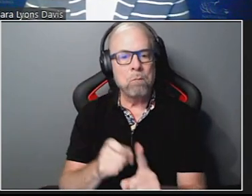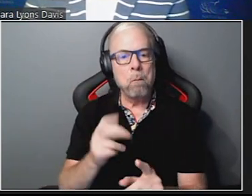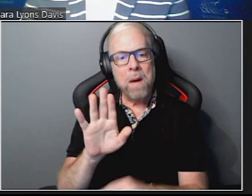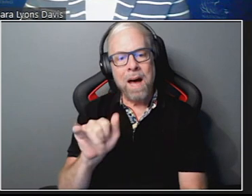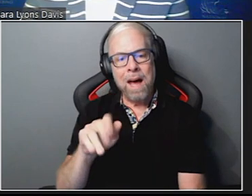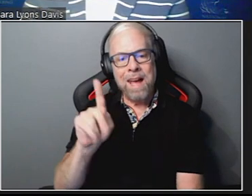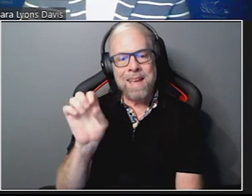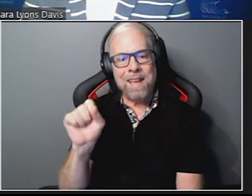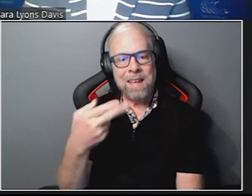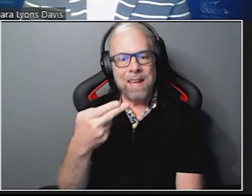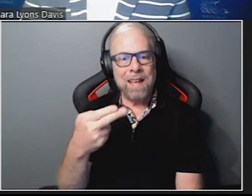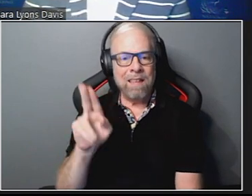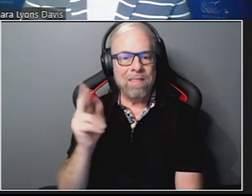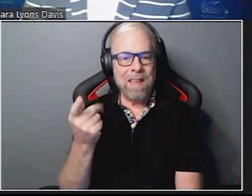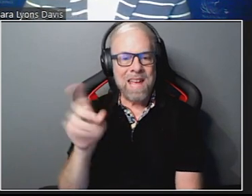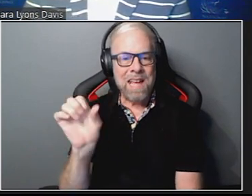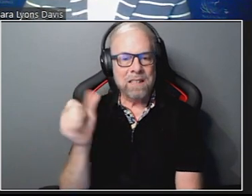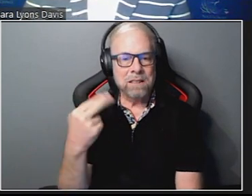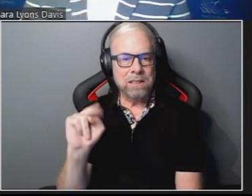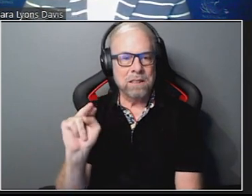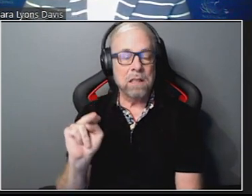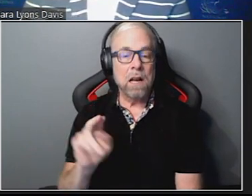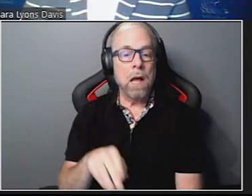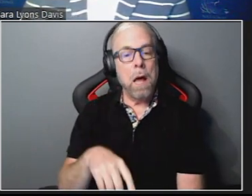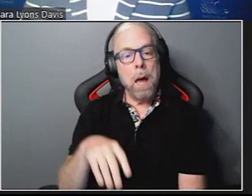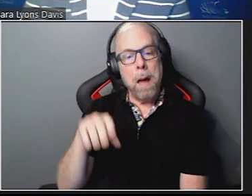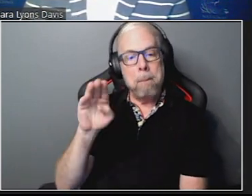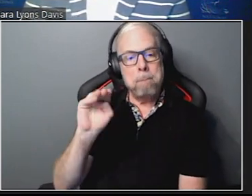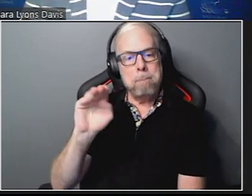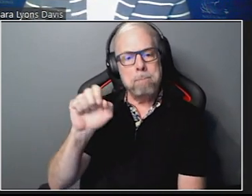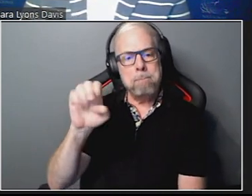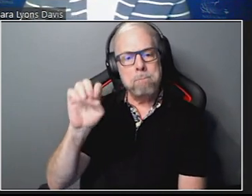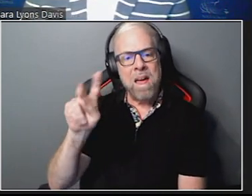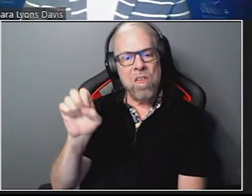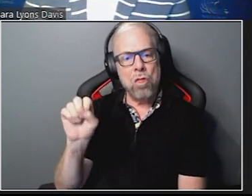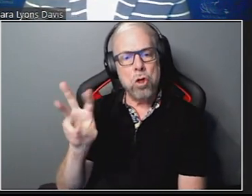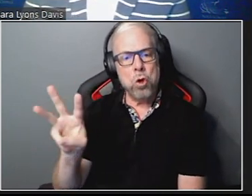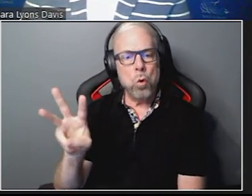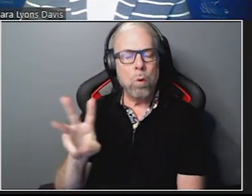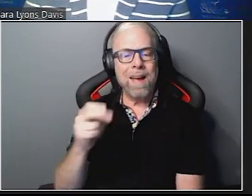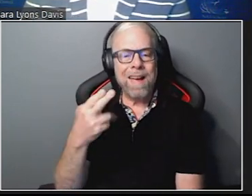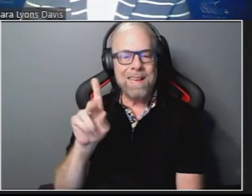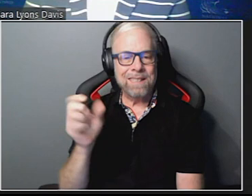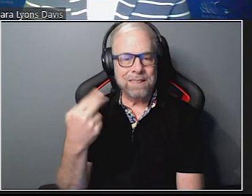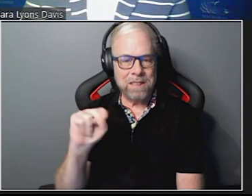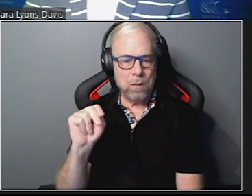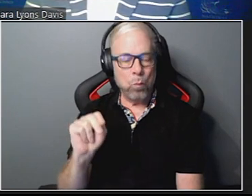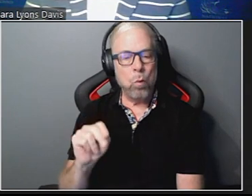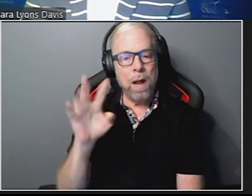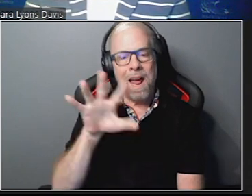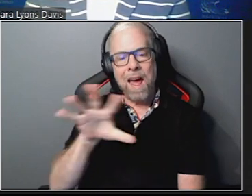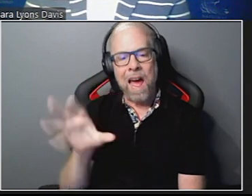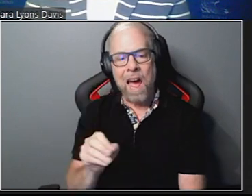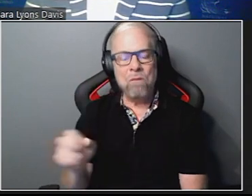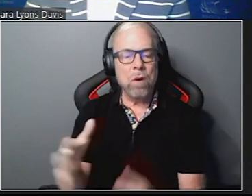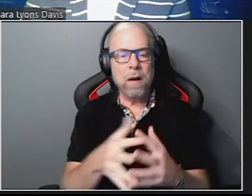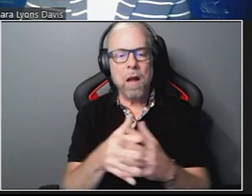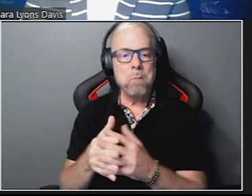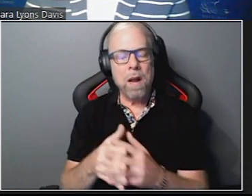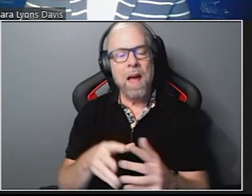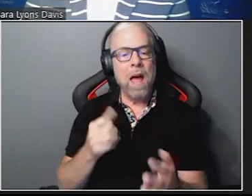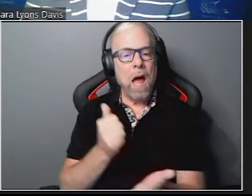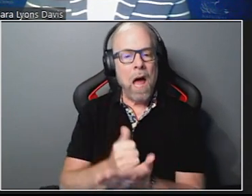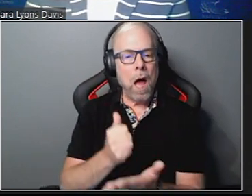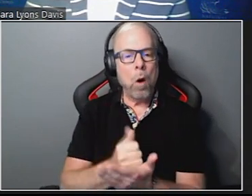Theater. Matthew Henson was an African-American explorer who helped Admiral Robert Peary reach the North Pole